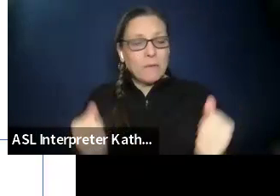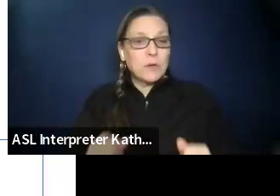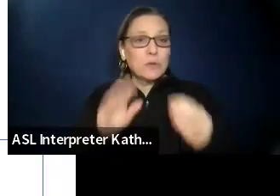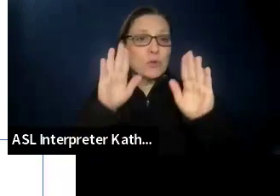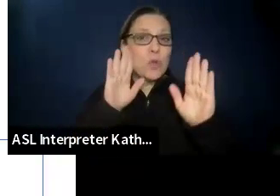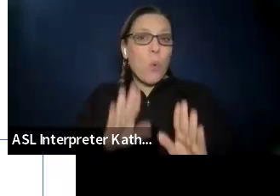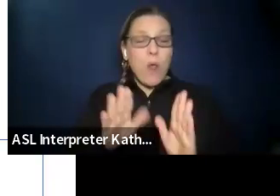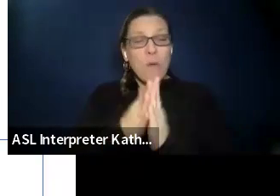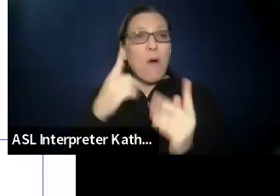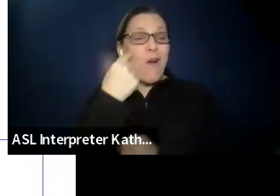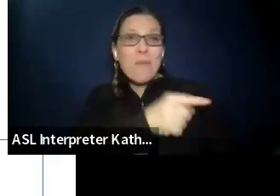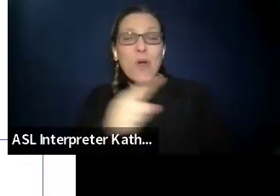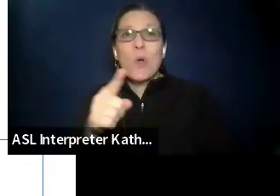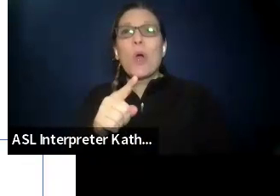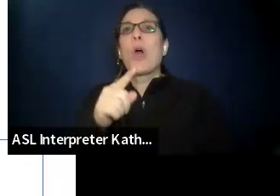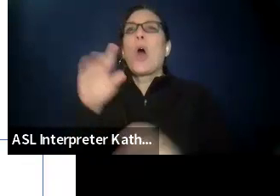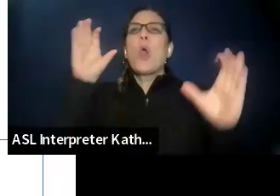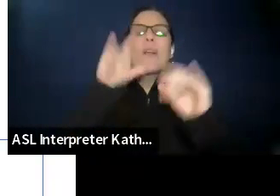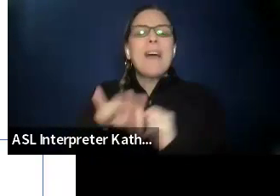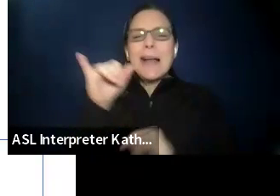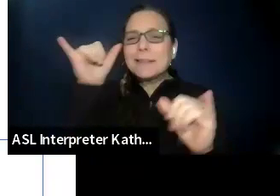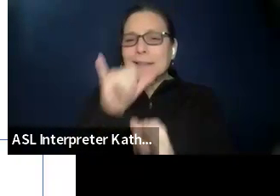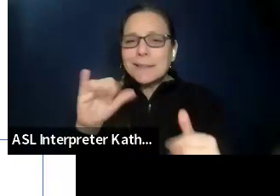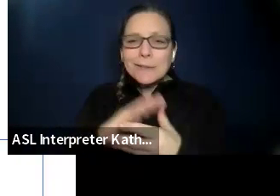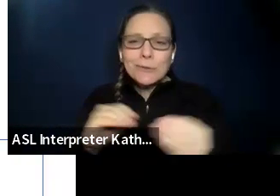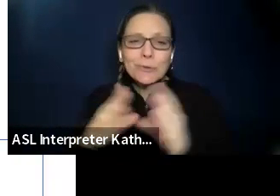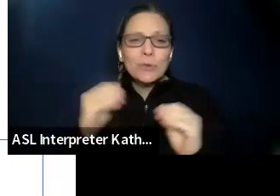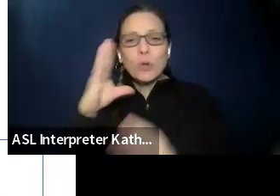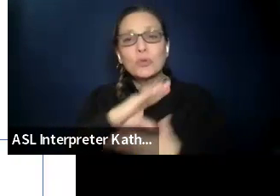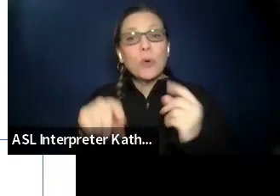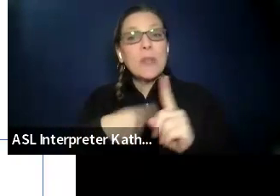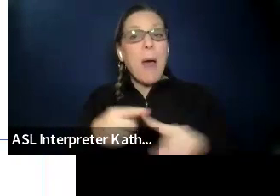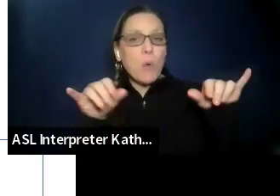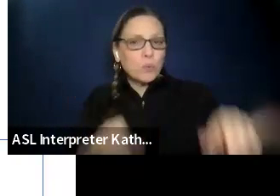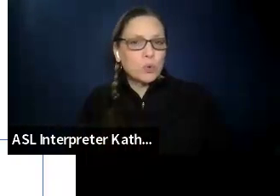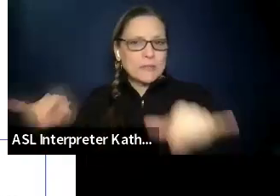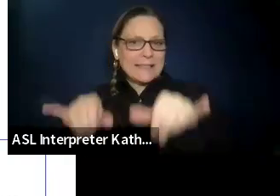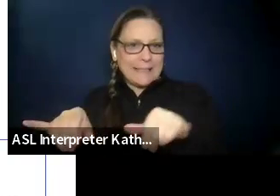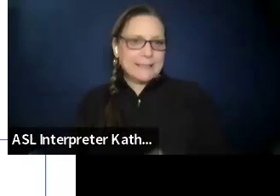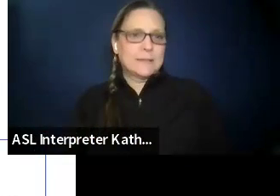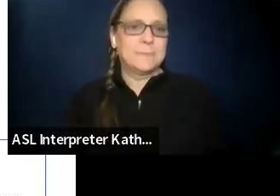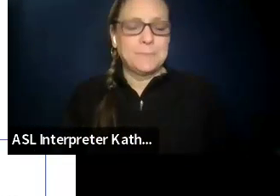for anyone looking for silly stories or stories about routines.